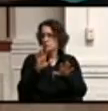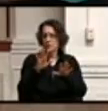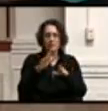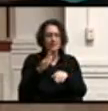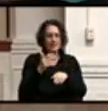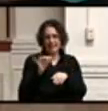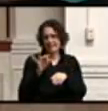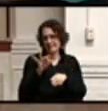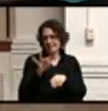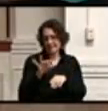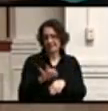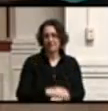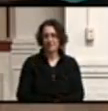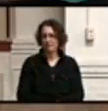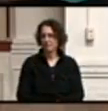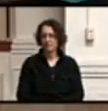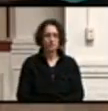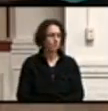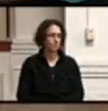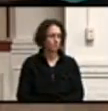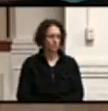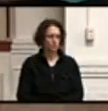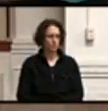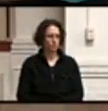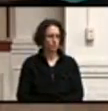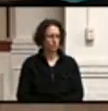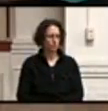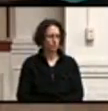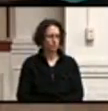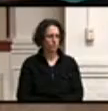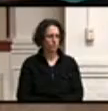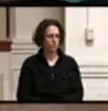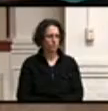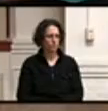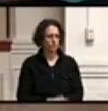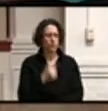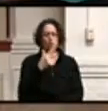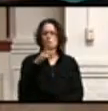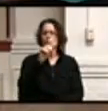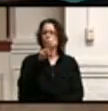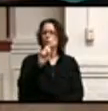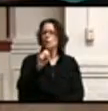first section that's up against the retaining wall there.